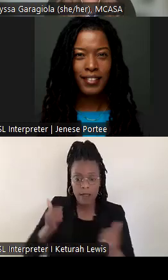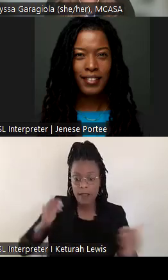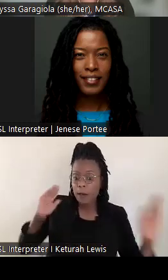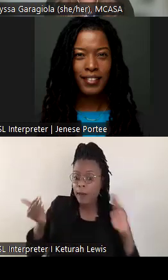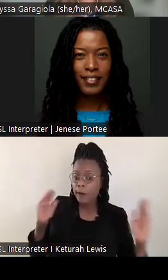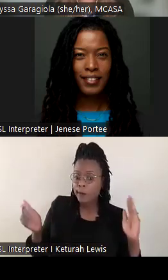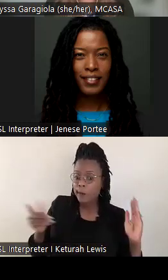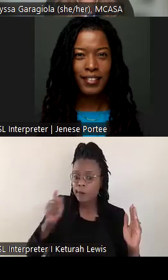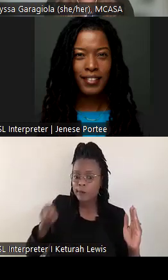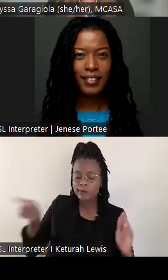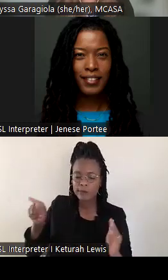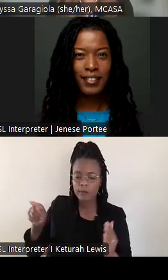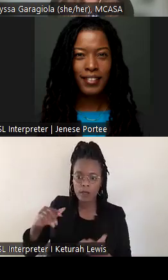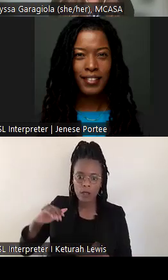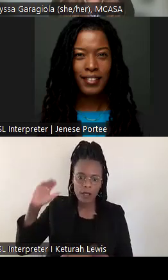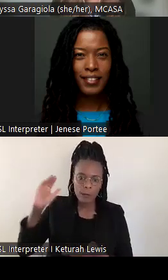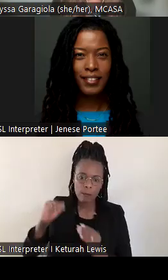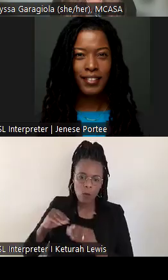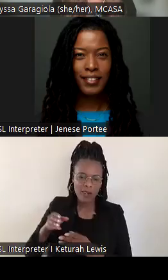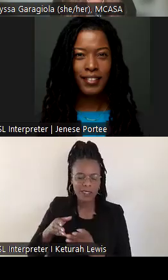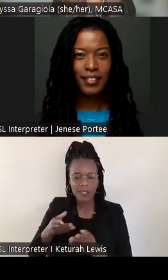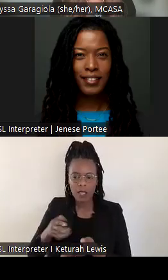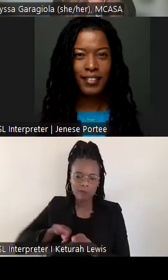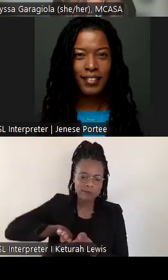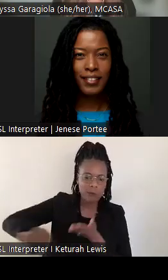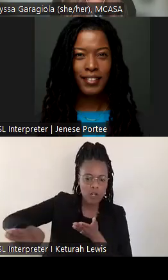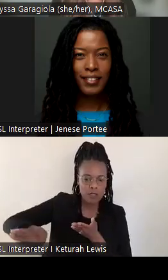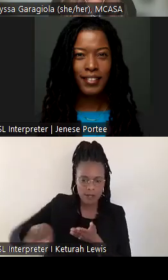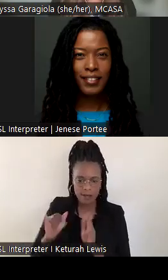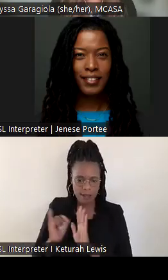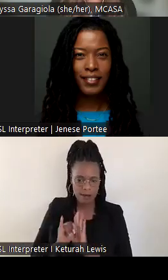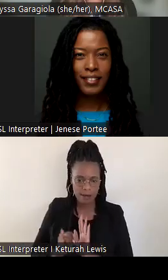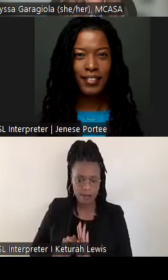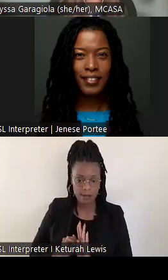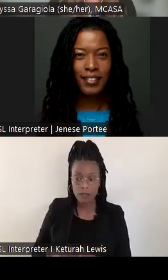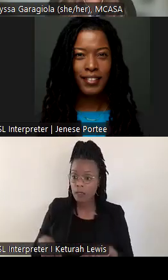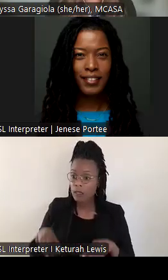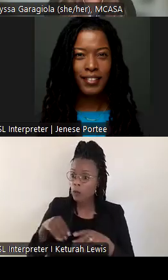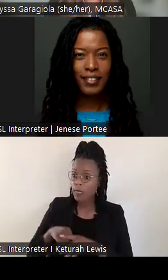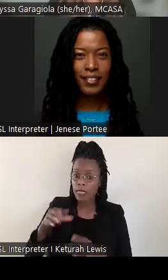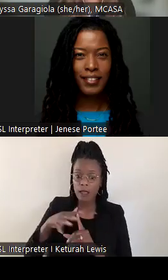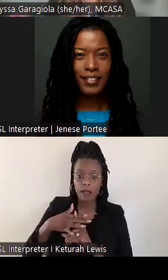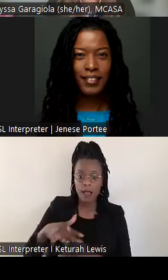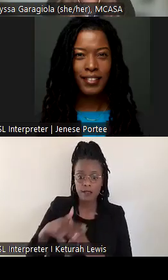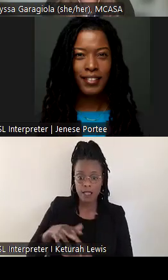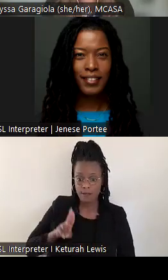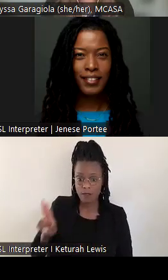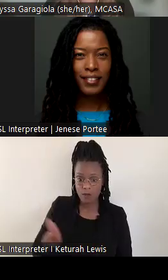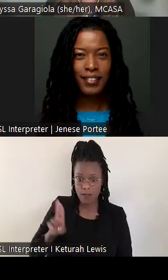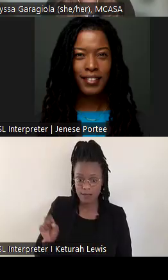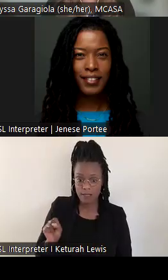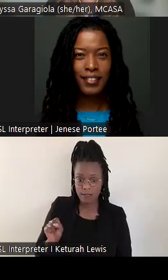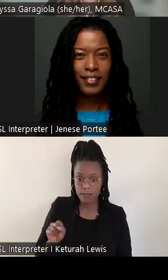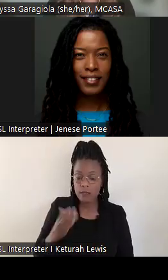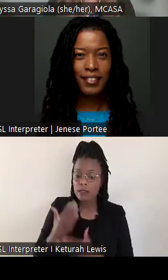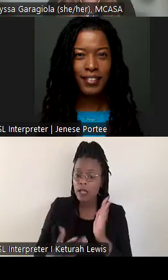more marginalized identities. So in the context of the United States, some examples